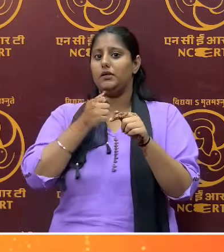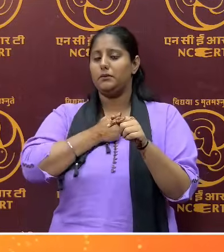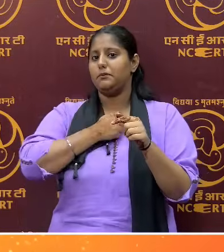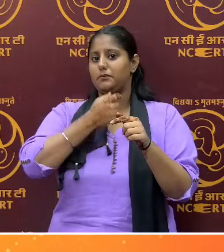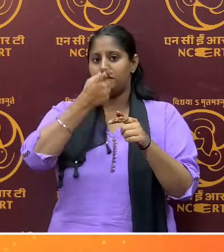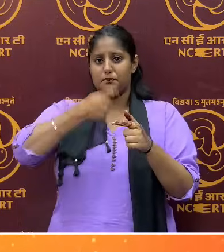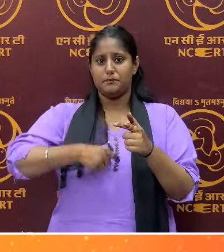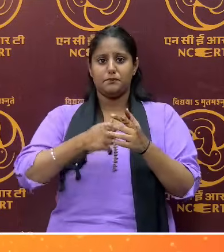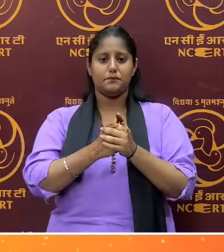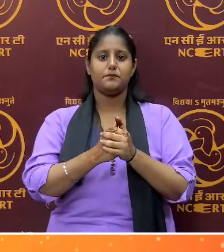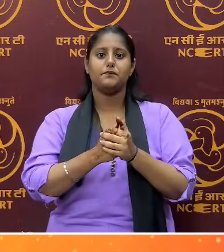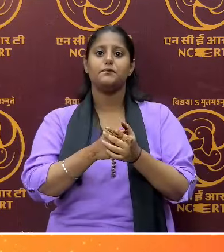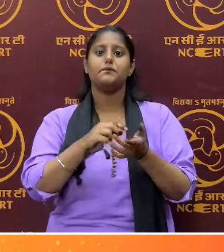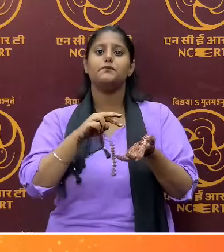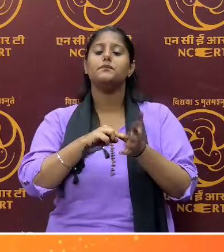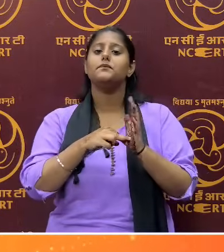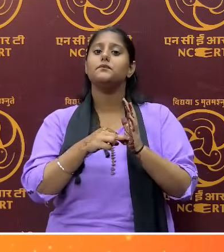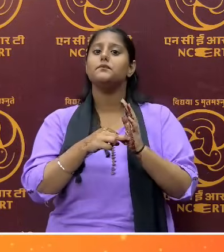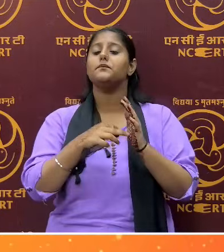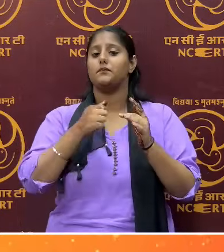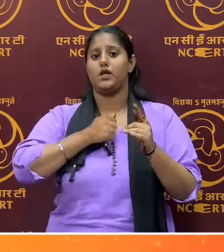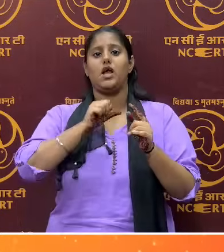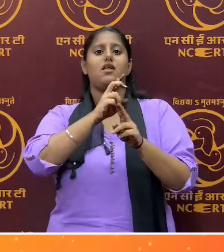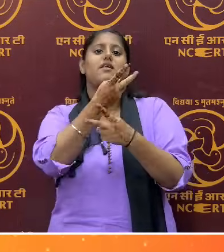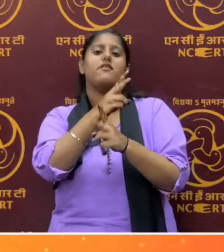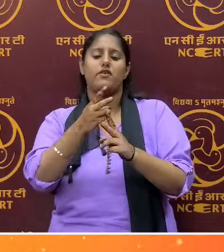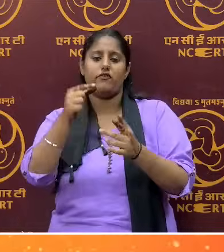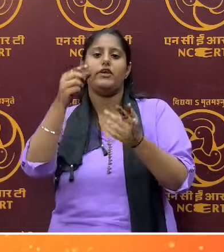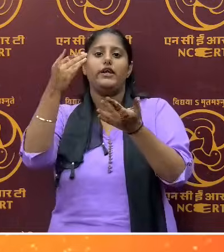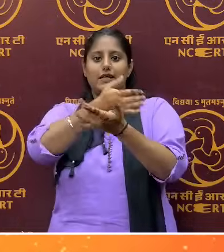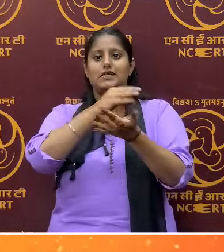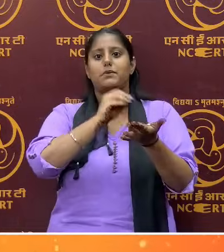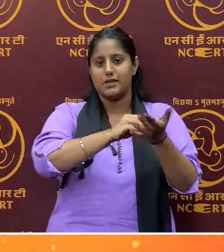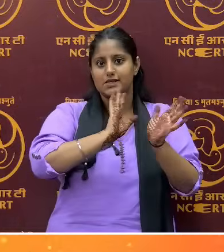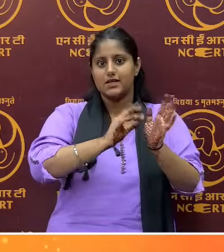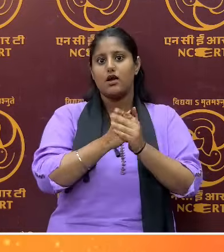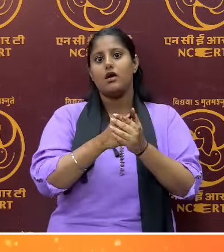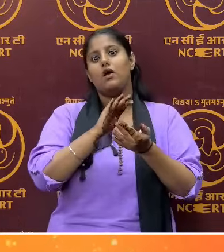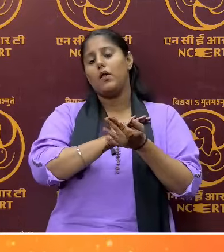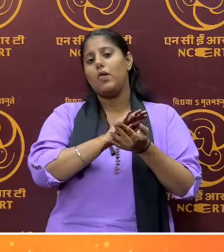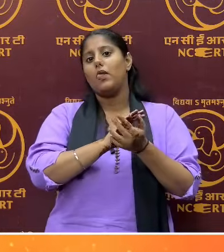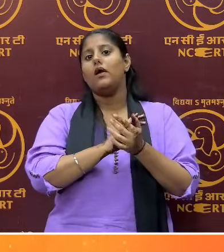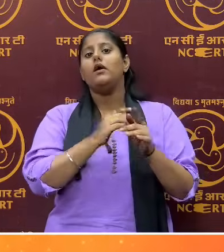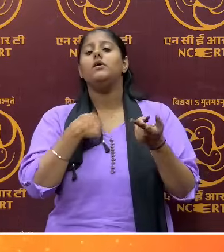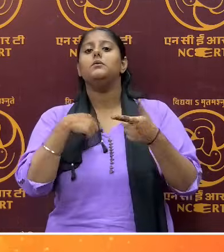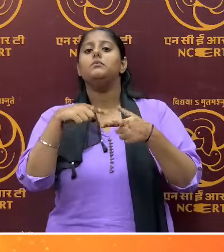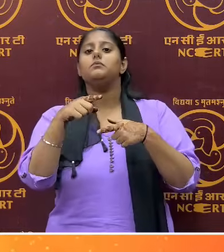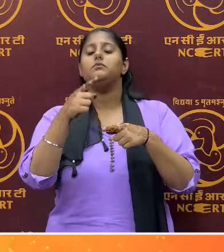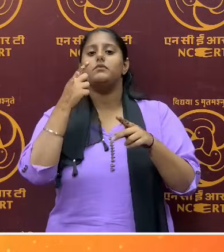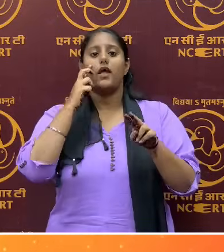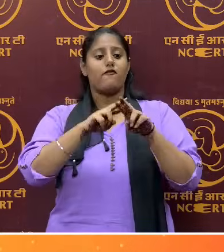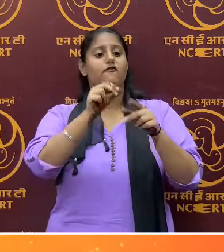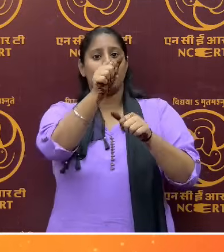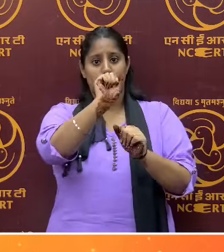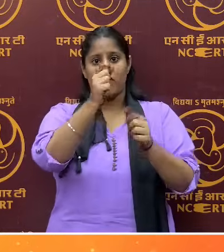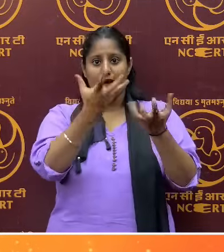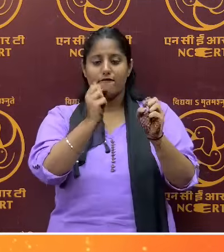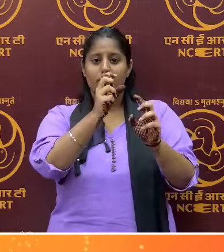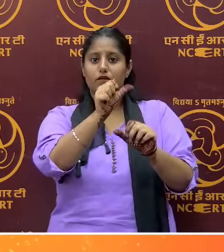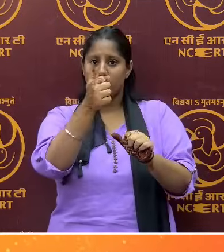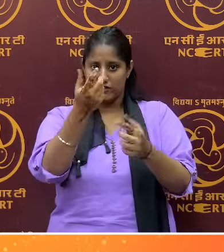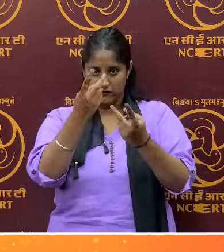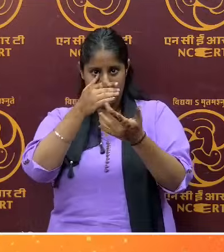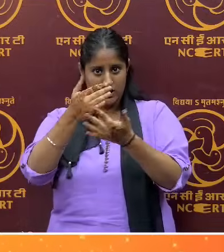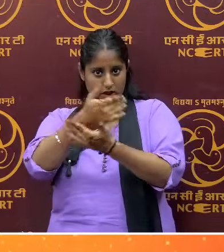is work on basis of your Aadhaar details. Okay. So, like whatever the other details you have there in your Aadhaar, you